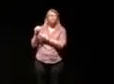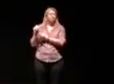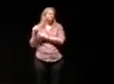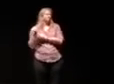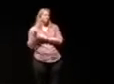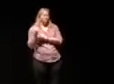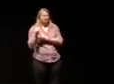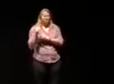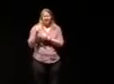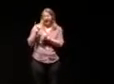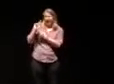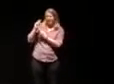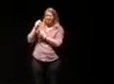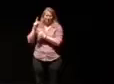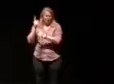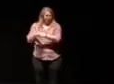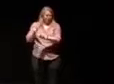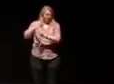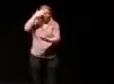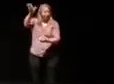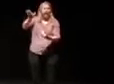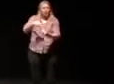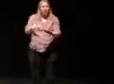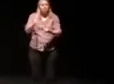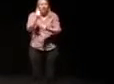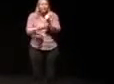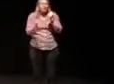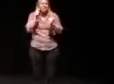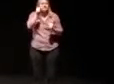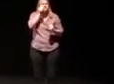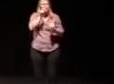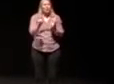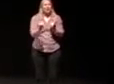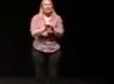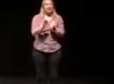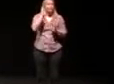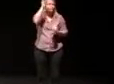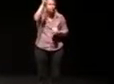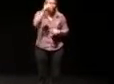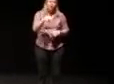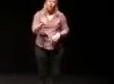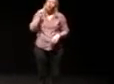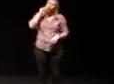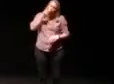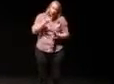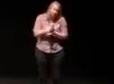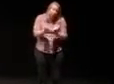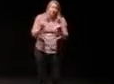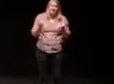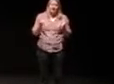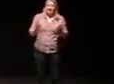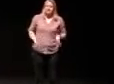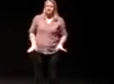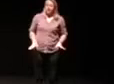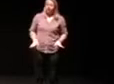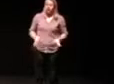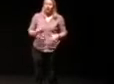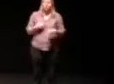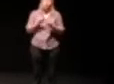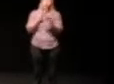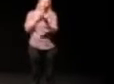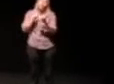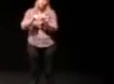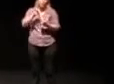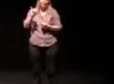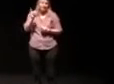words anymore. But, yeah, so everyone has a secret identity in the future. It's a super cool book. It's done. And I'm very grateful to Image because